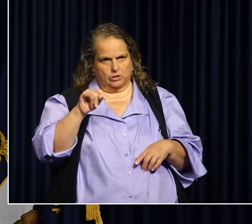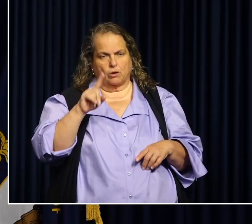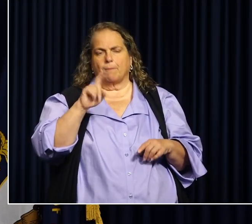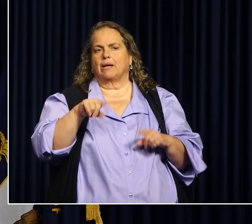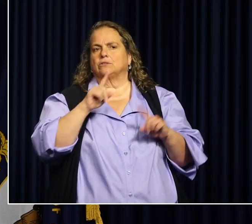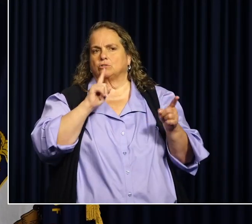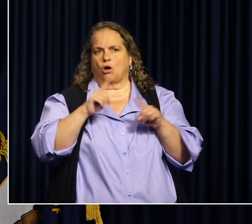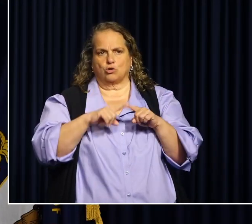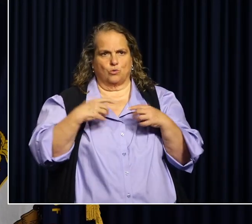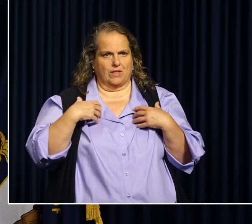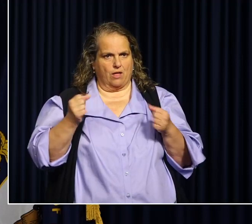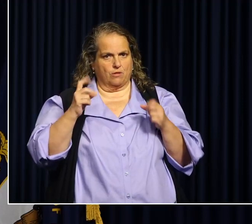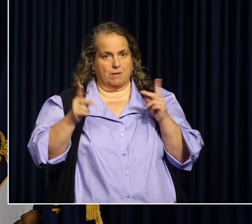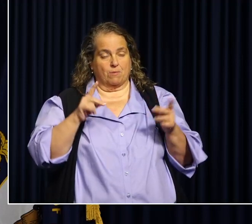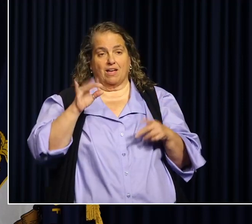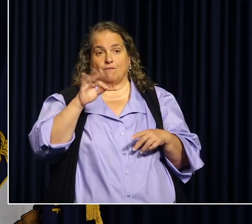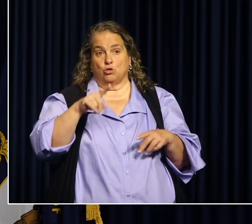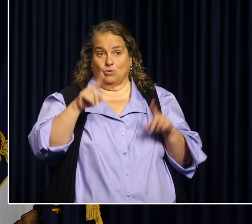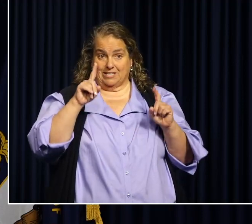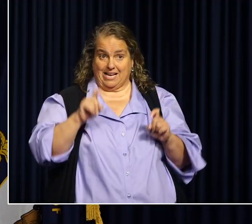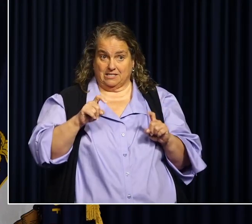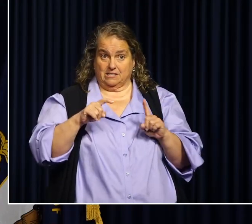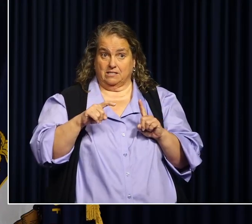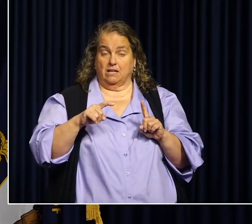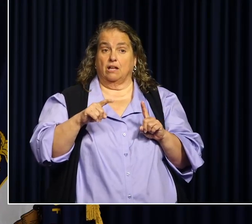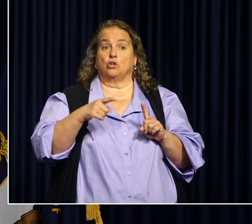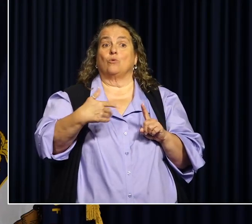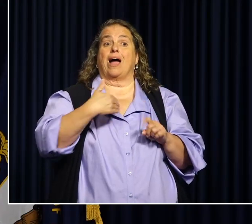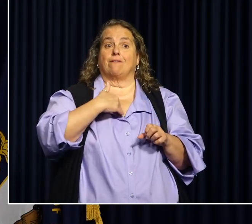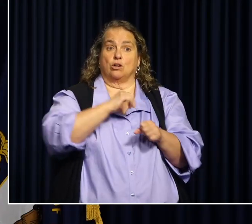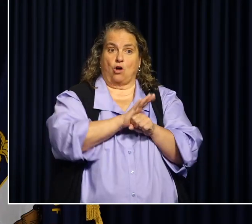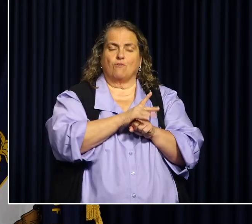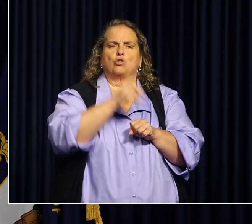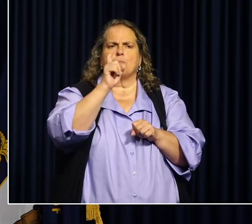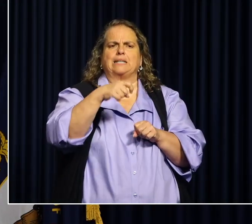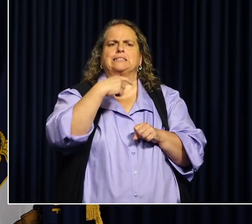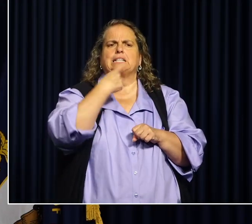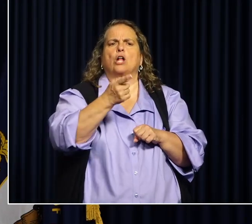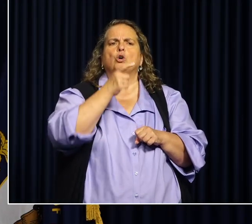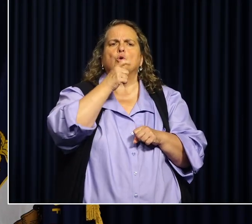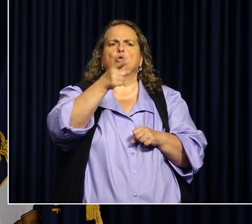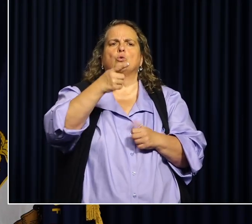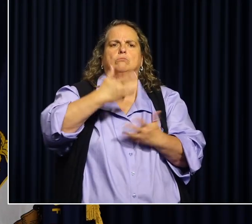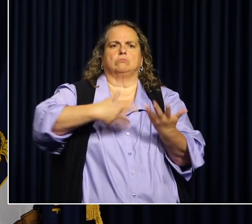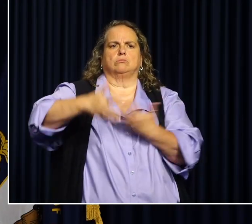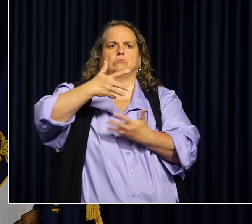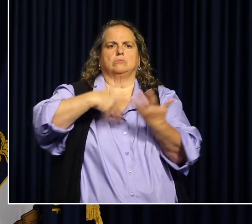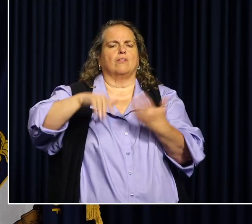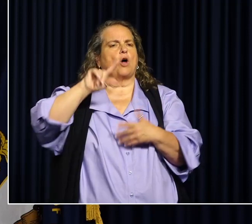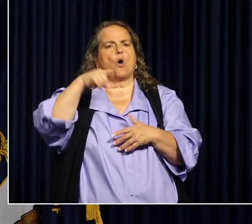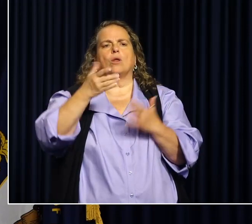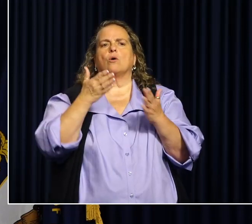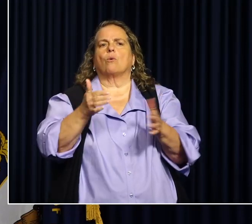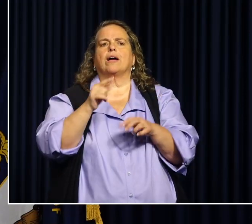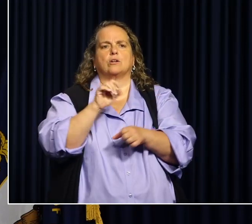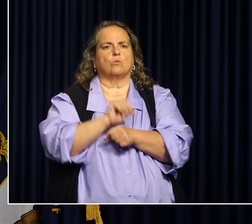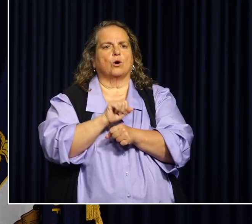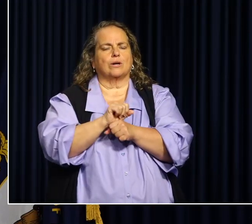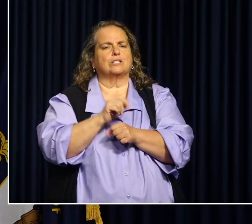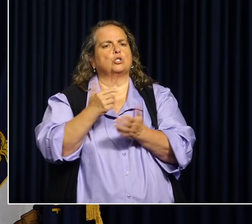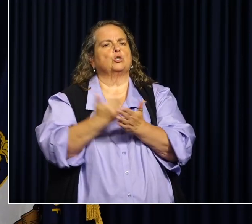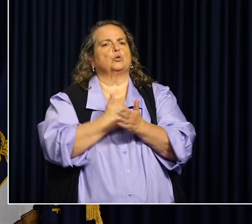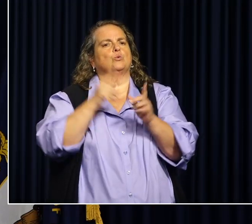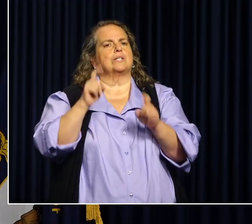health officials. If you tested positive, you got to be willing to tell them who you've been around. That's the only way this works. So it's a new test of